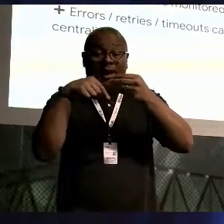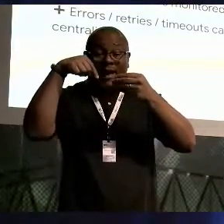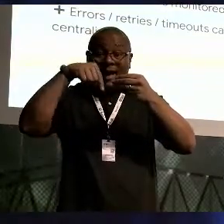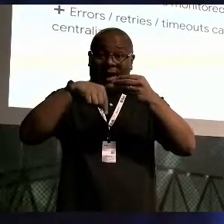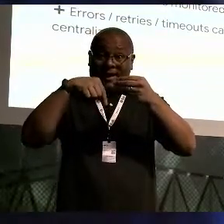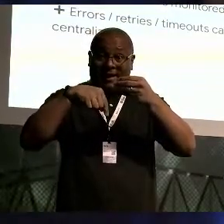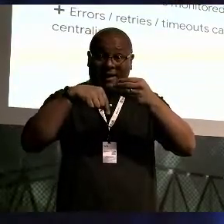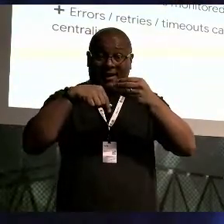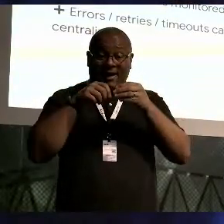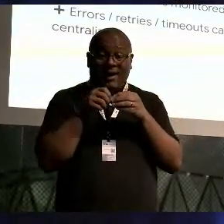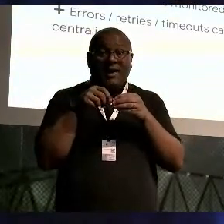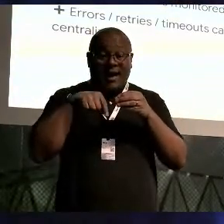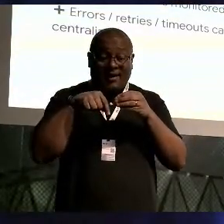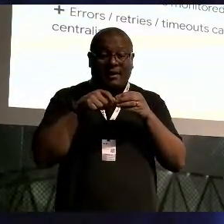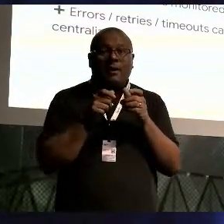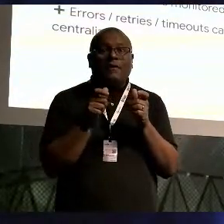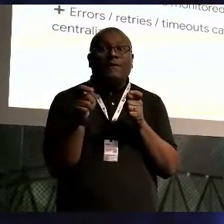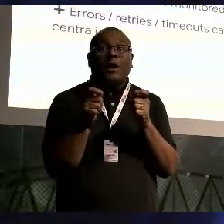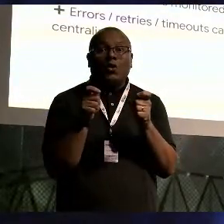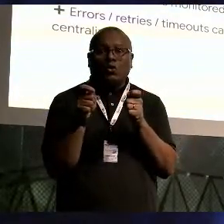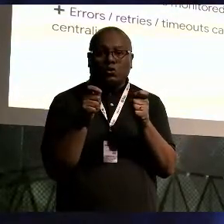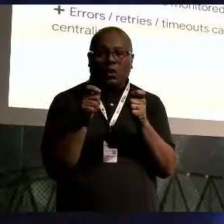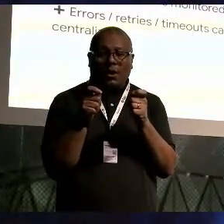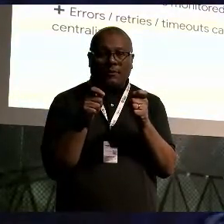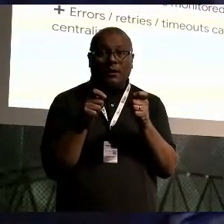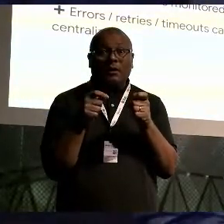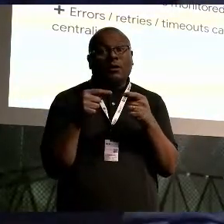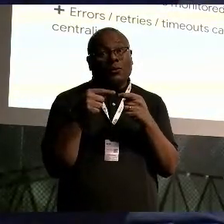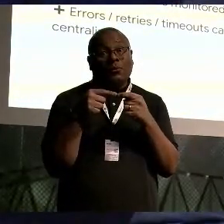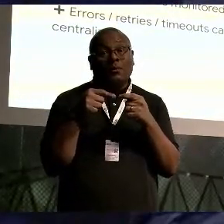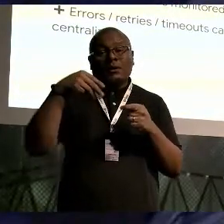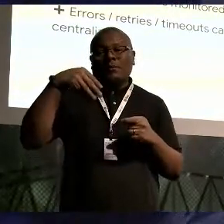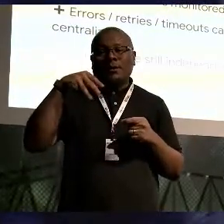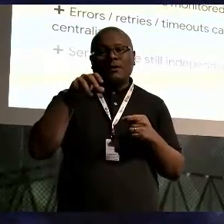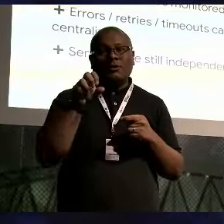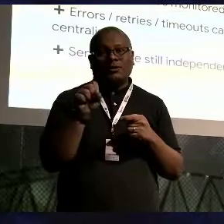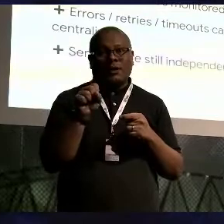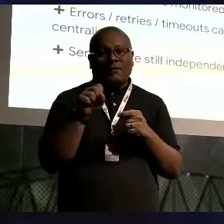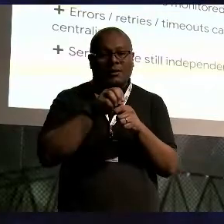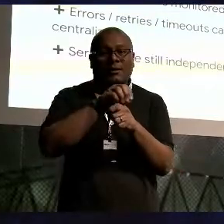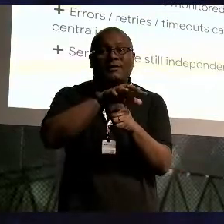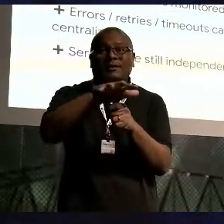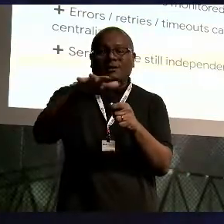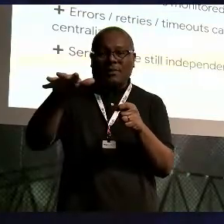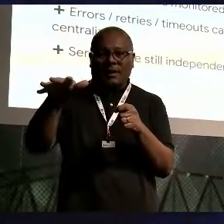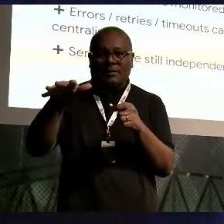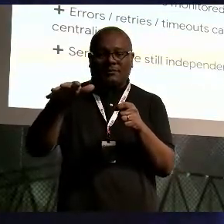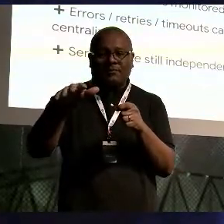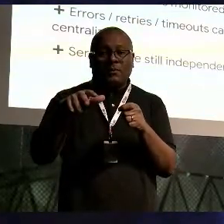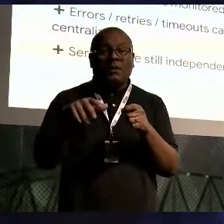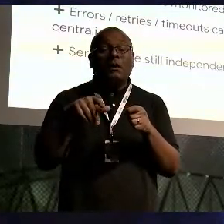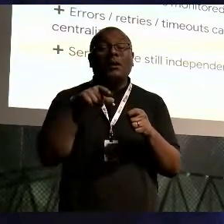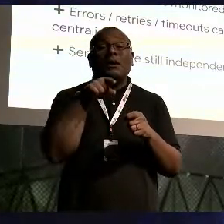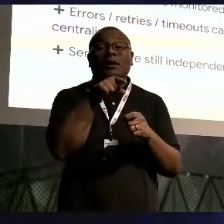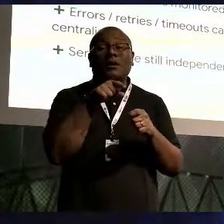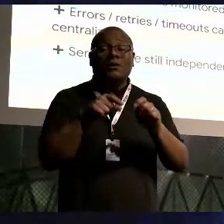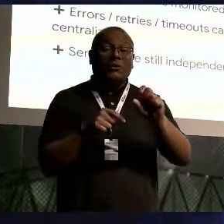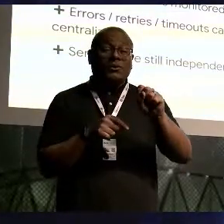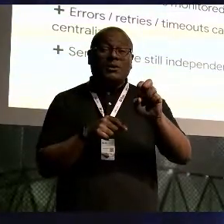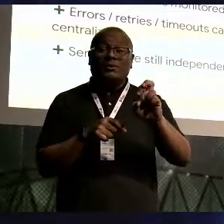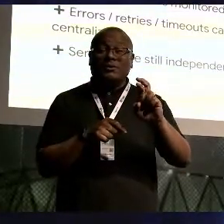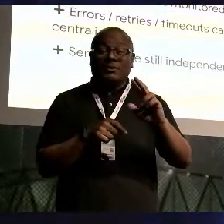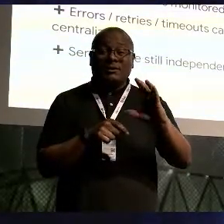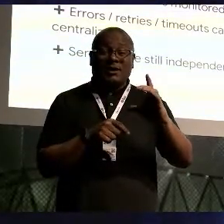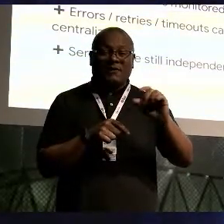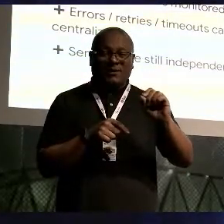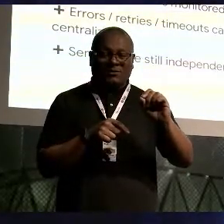it in the central orchestrator, and that simplifies your microservices. And your services are still independent, right? So they're